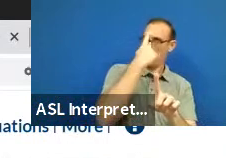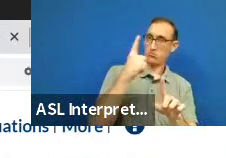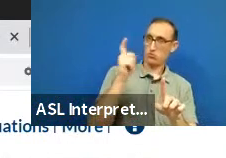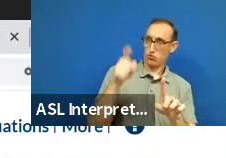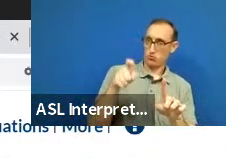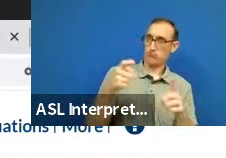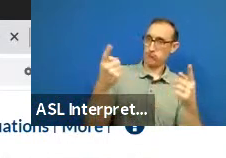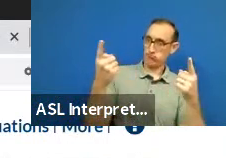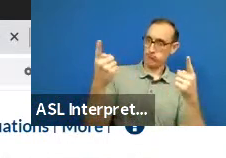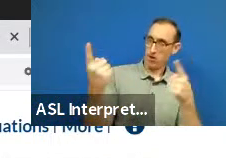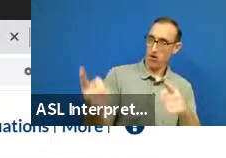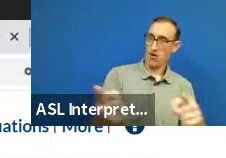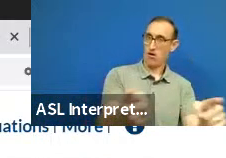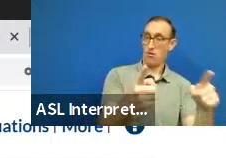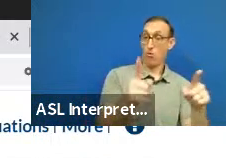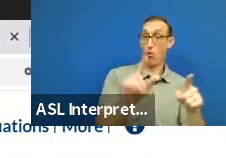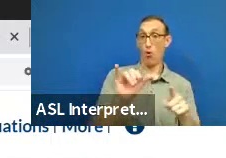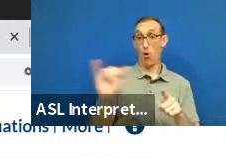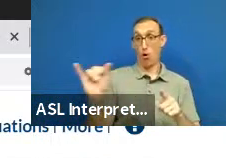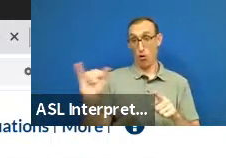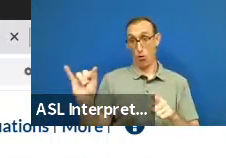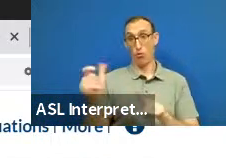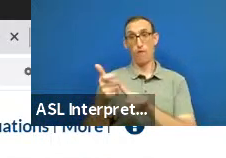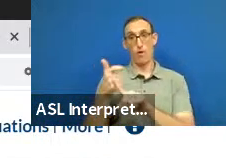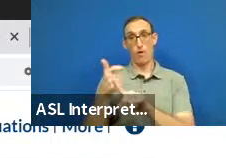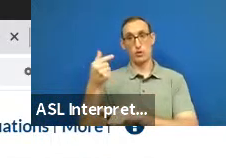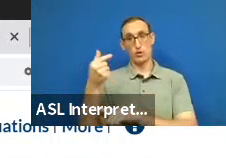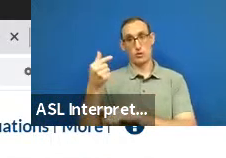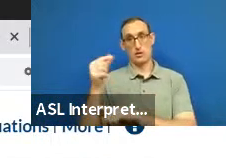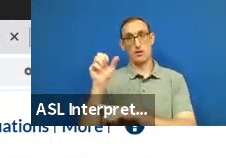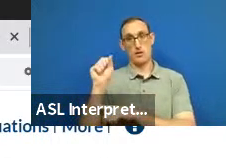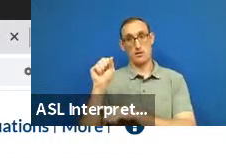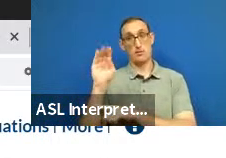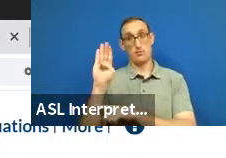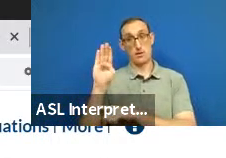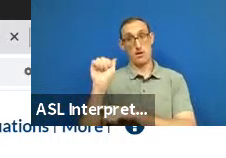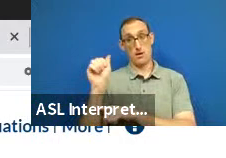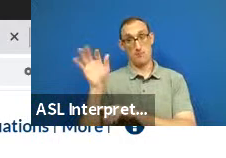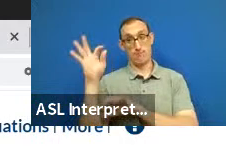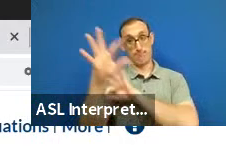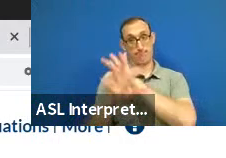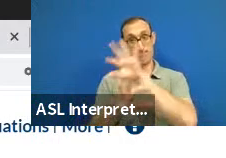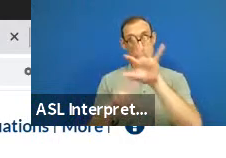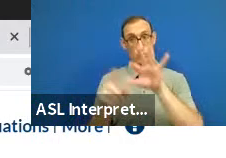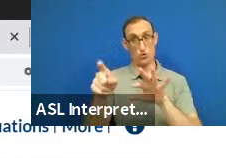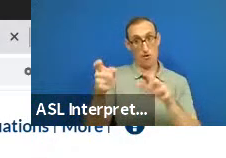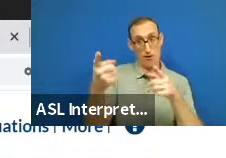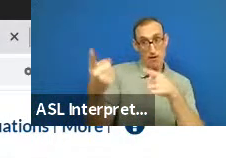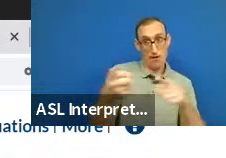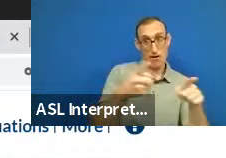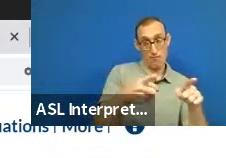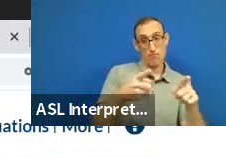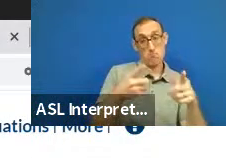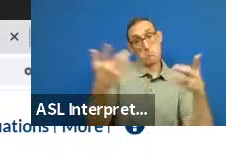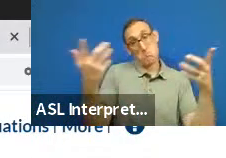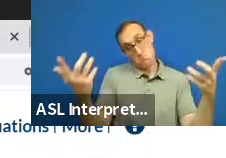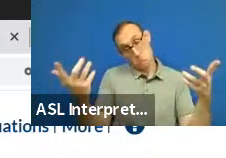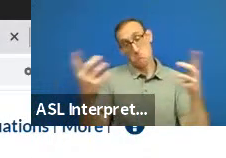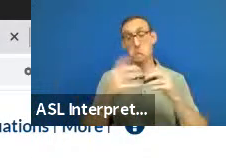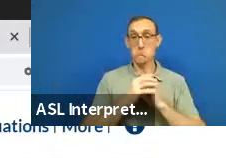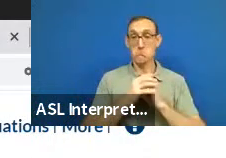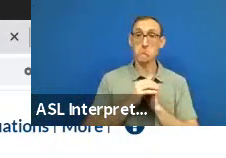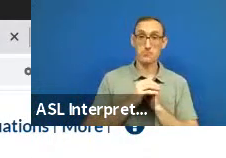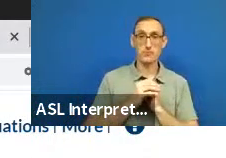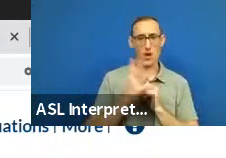Also what GSBA thought needed to happen within those conversations. And so I wanted you all to